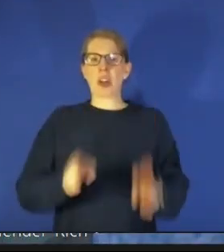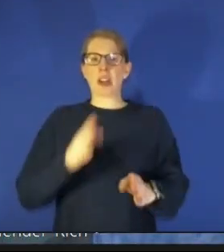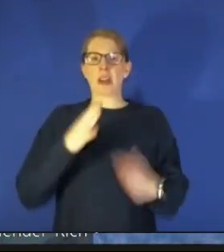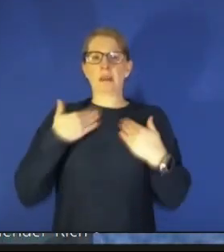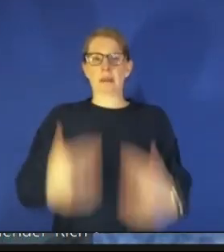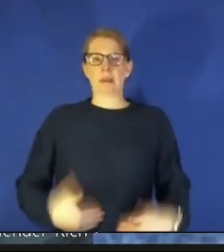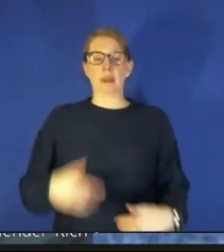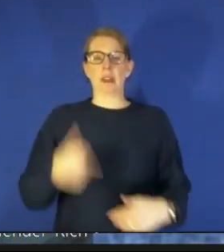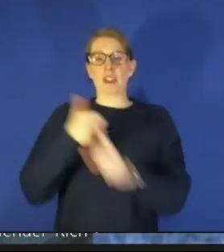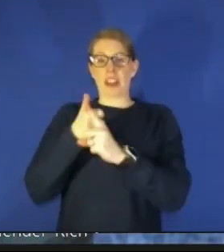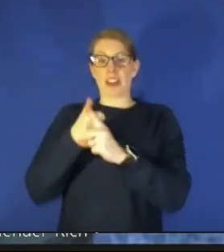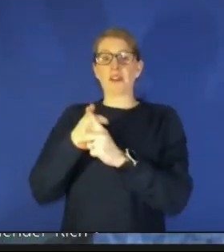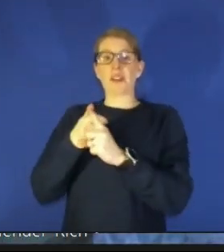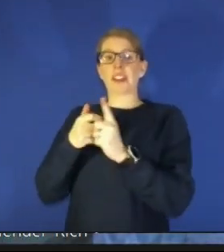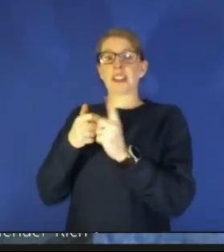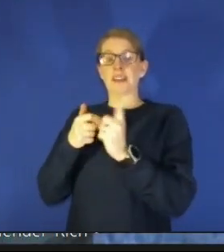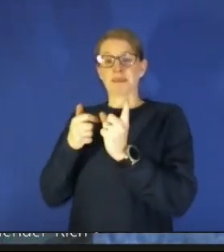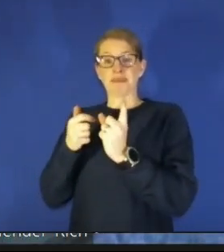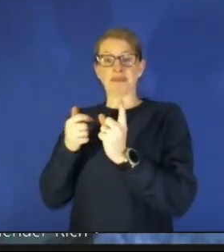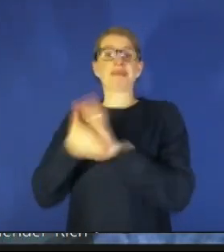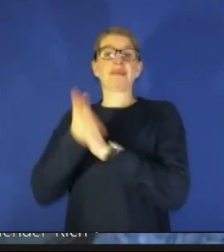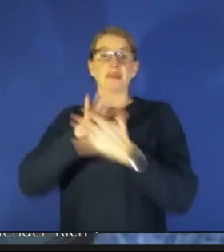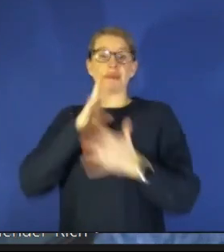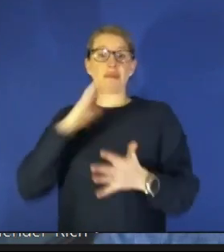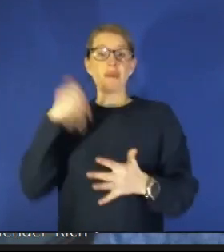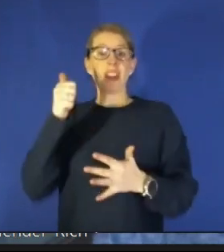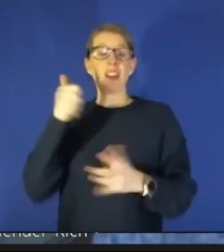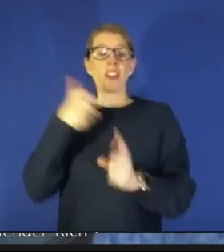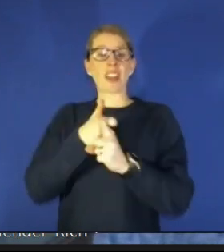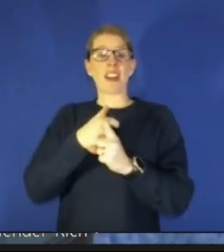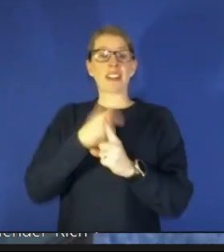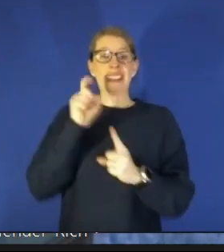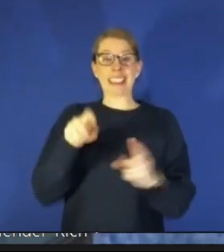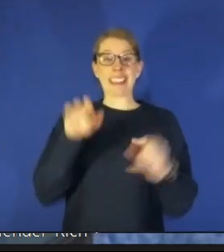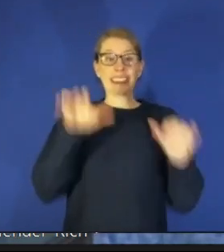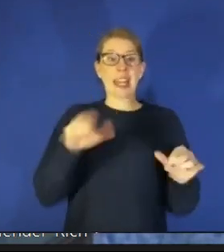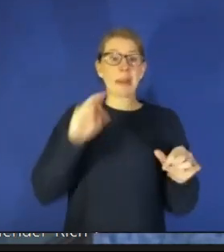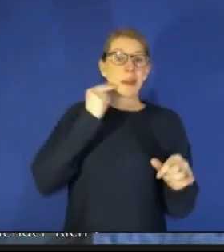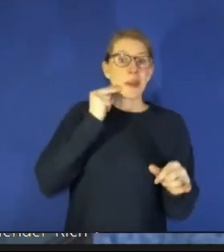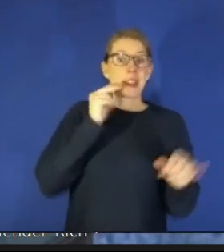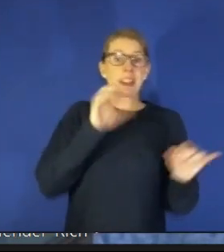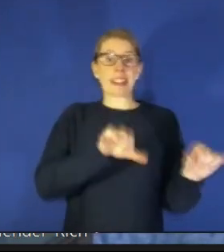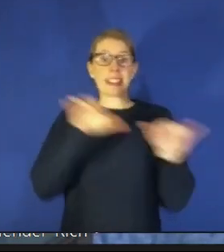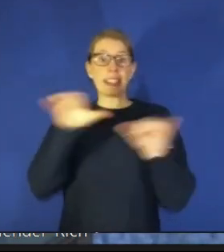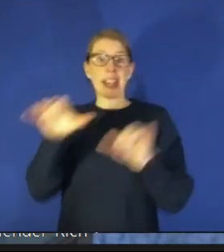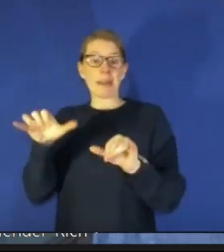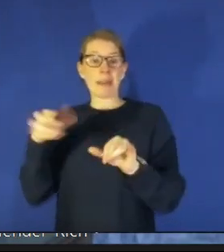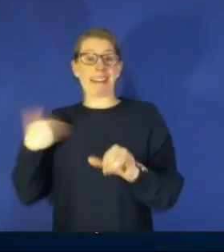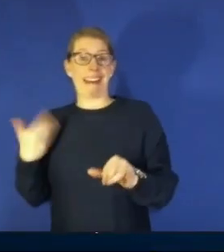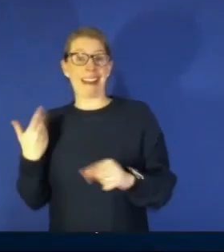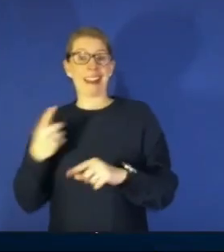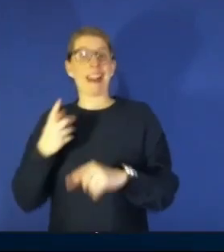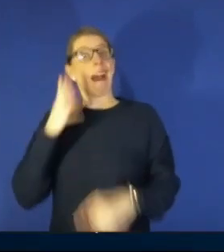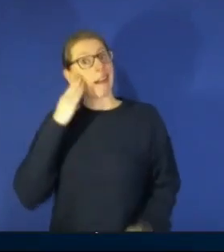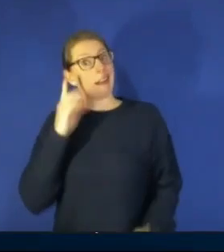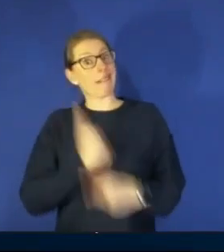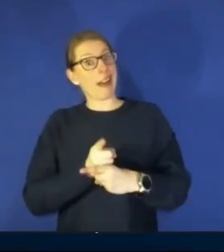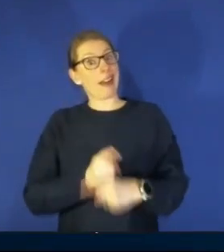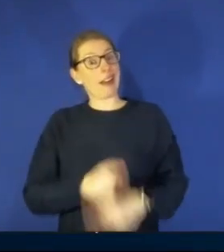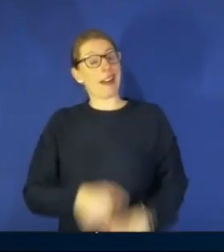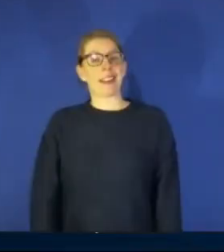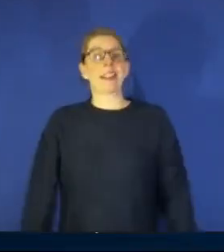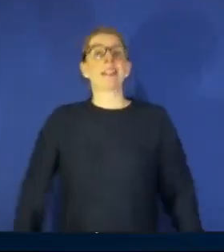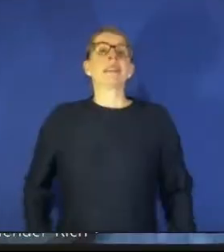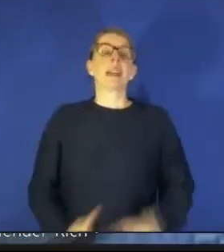you still need the same nutrients that you had when you were younger. I know, wow. But right?